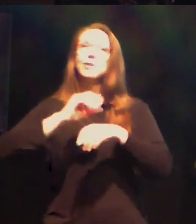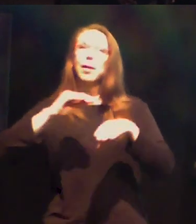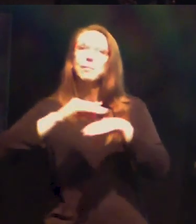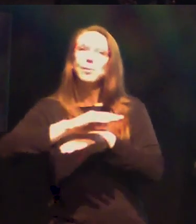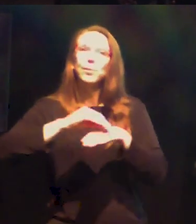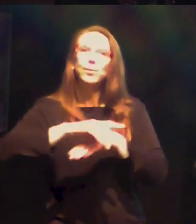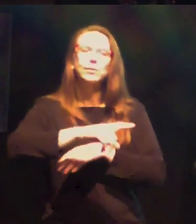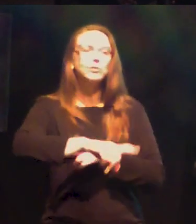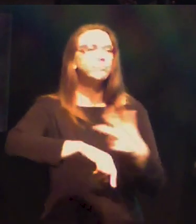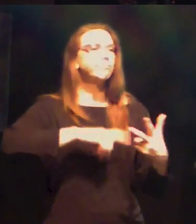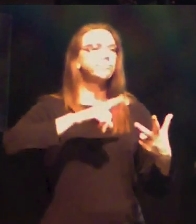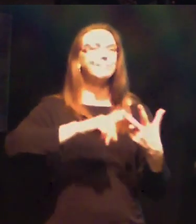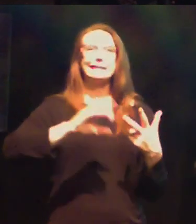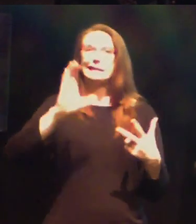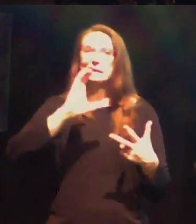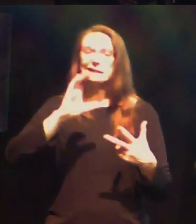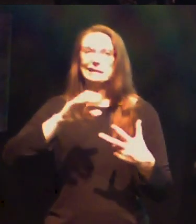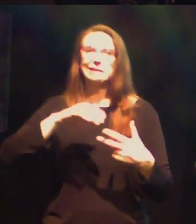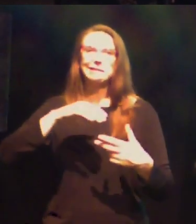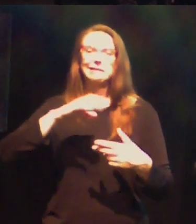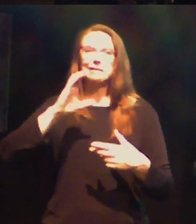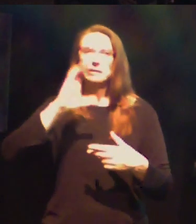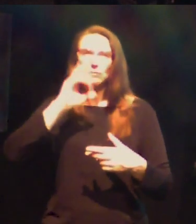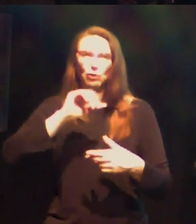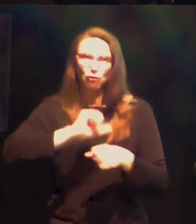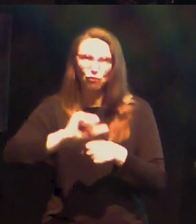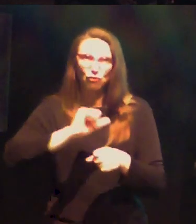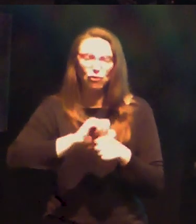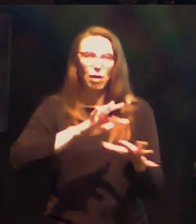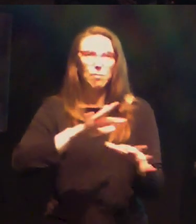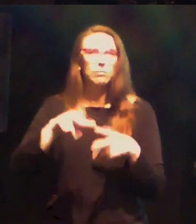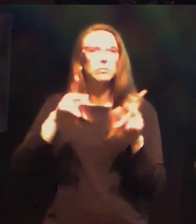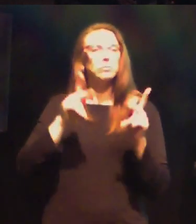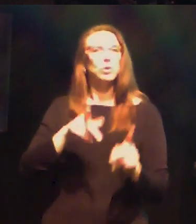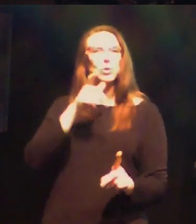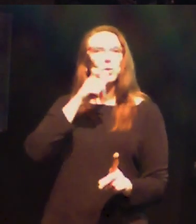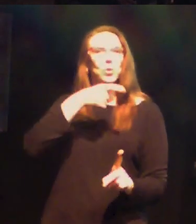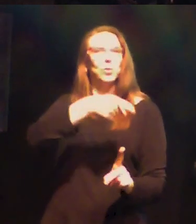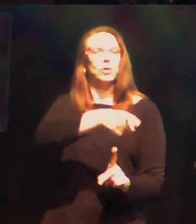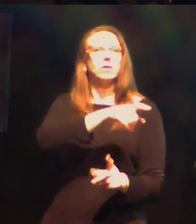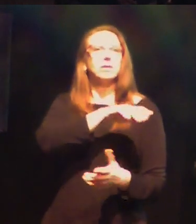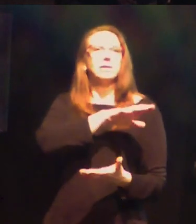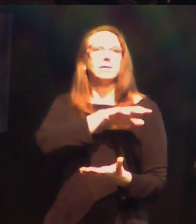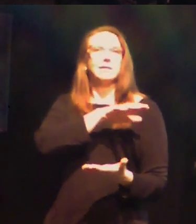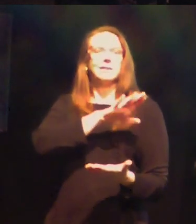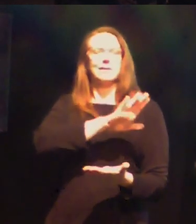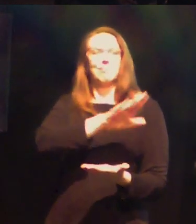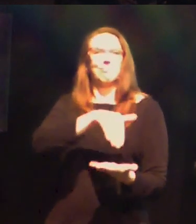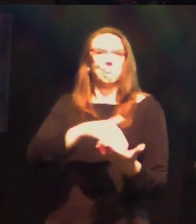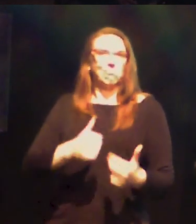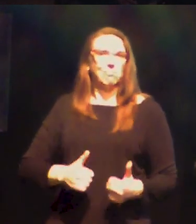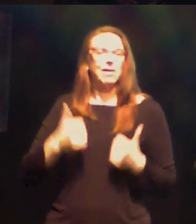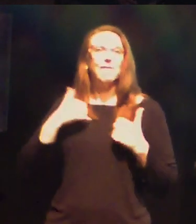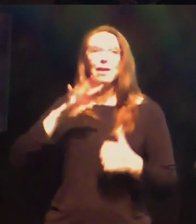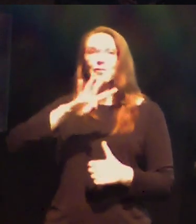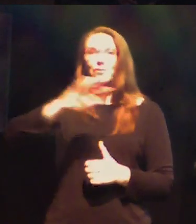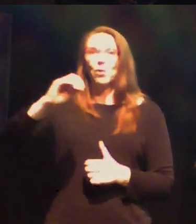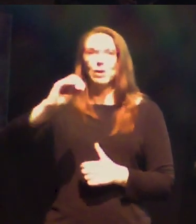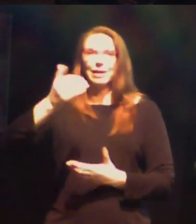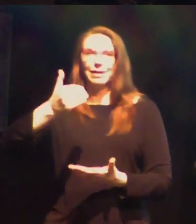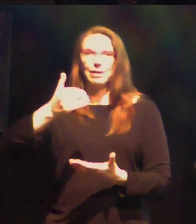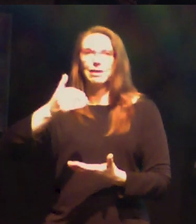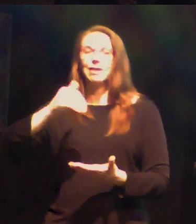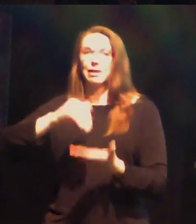job seeking skills, a person who is in the central life. And we have 40,000